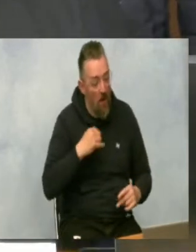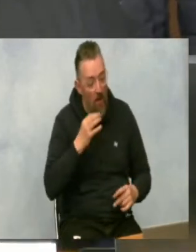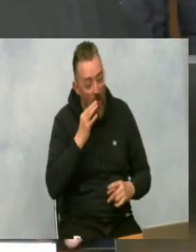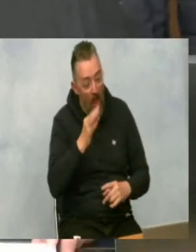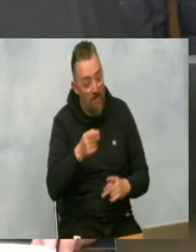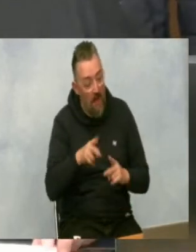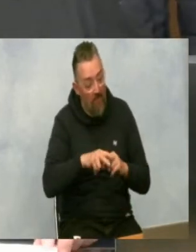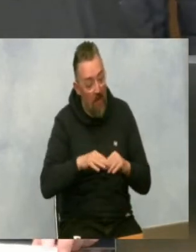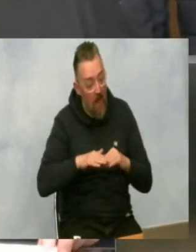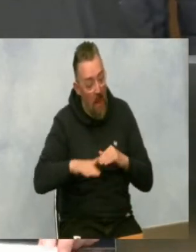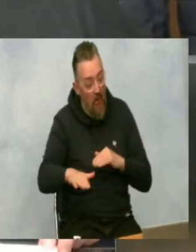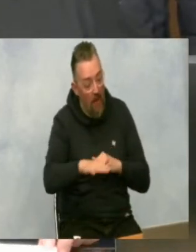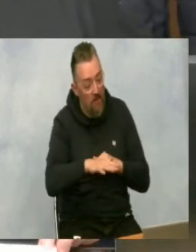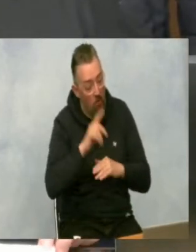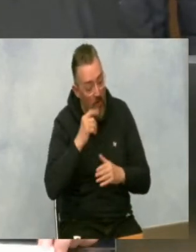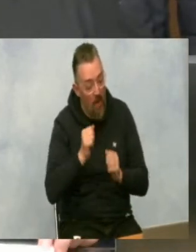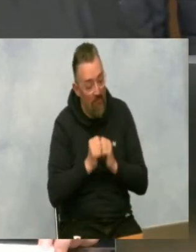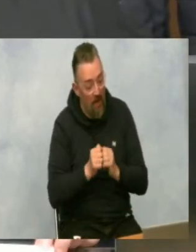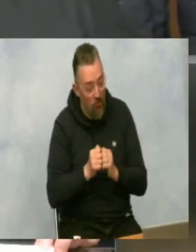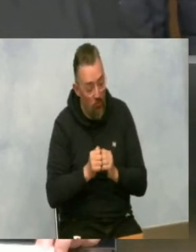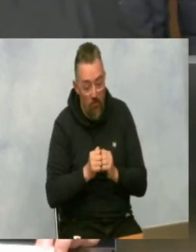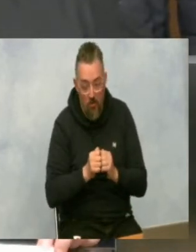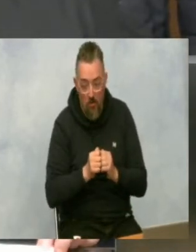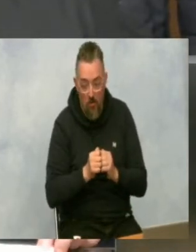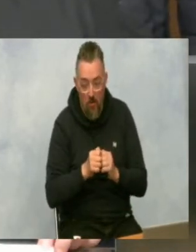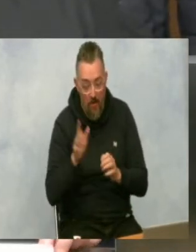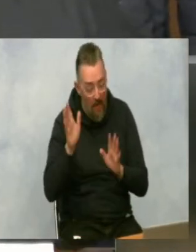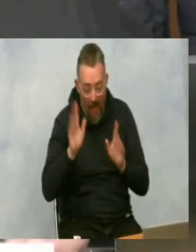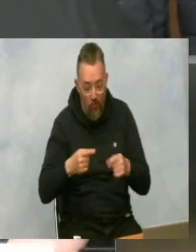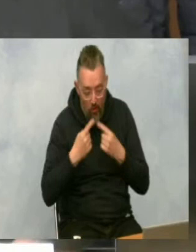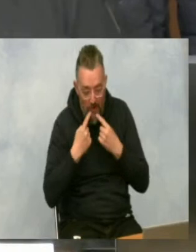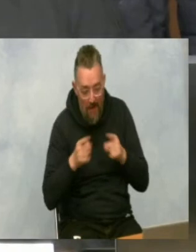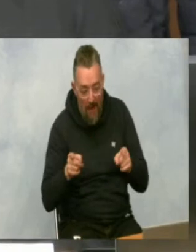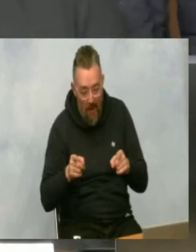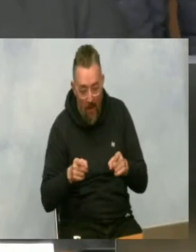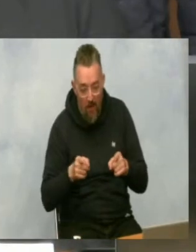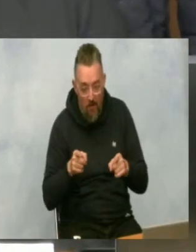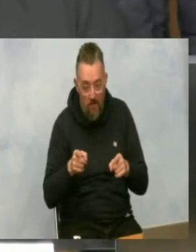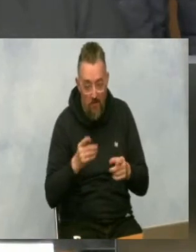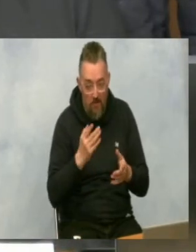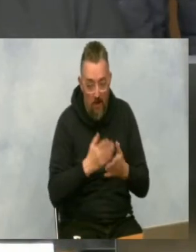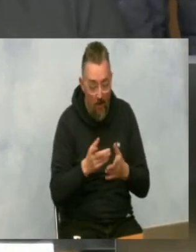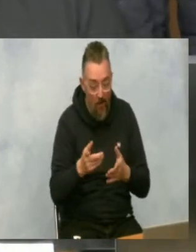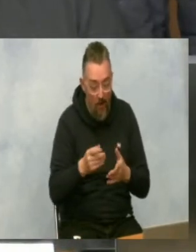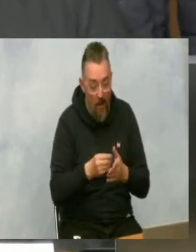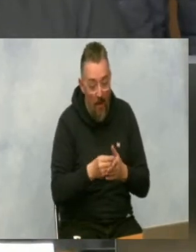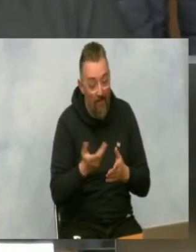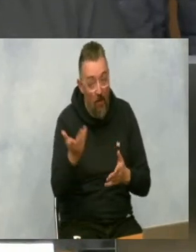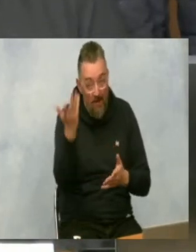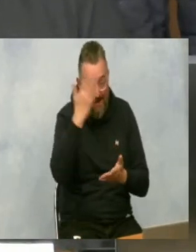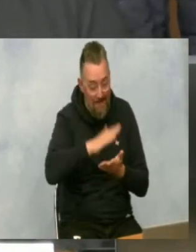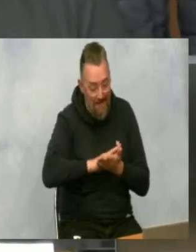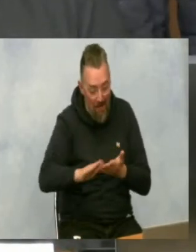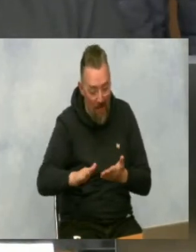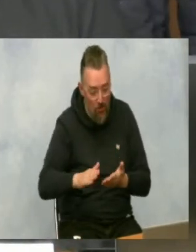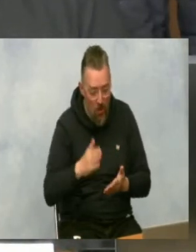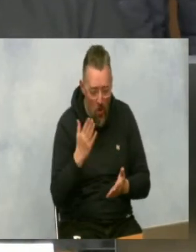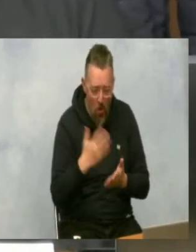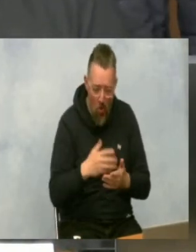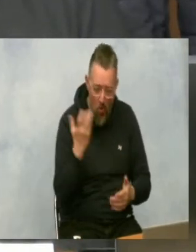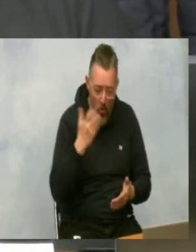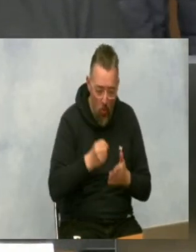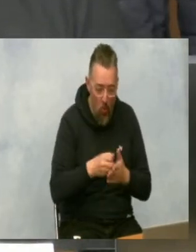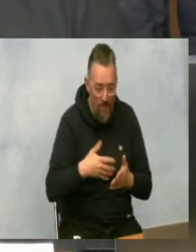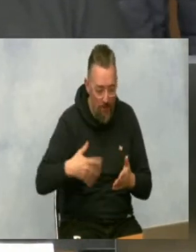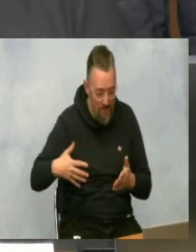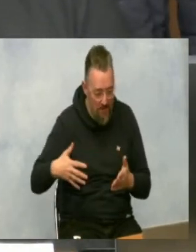be of value to someone, they have to clear it, and there's a very expensive demolition cost there for whoever